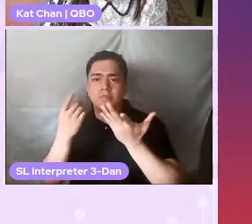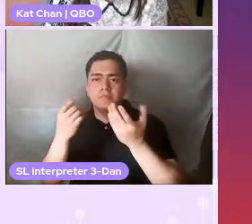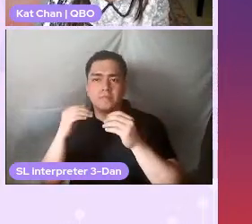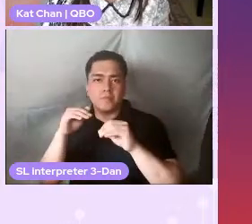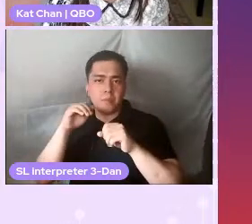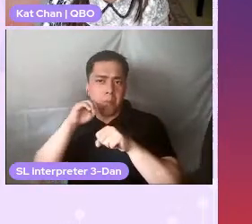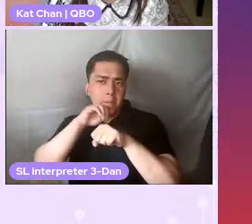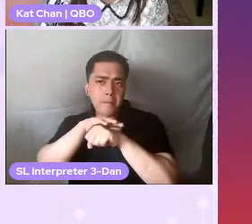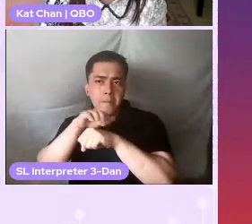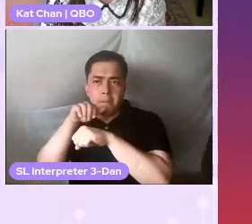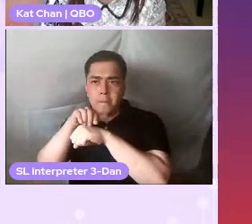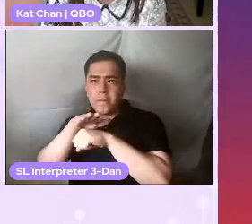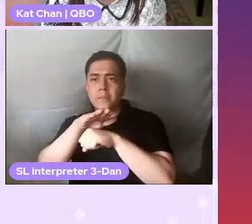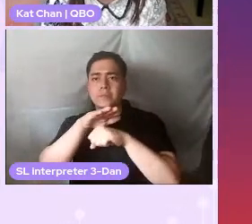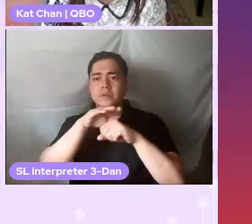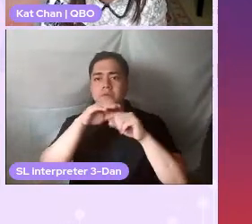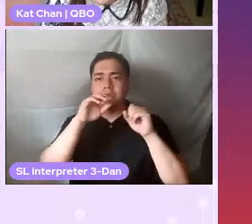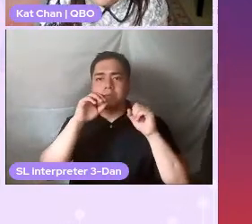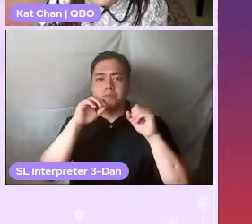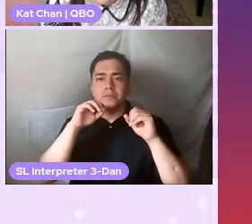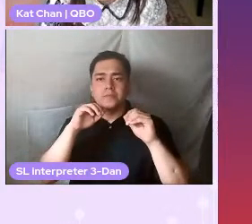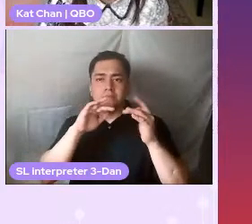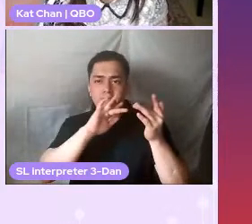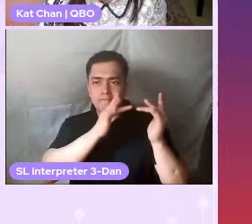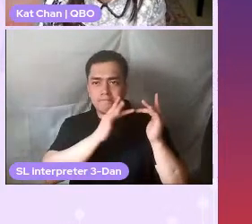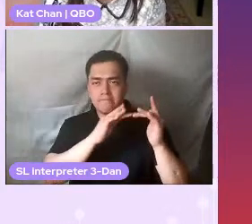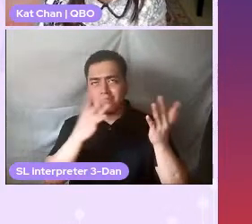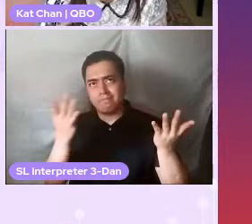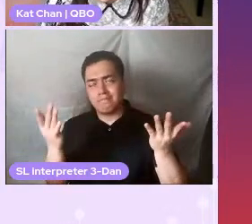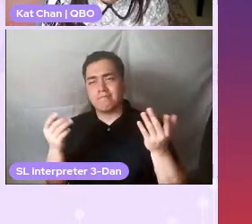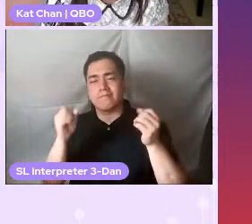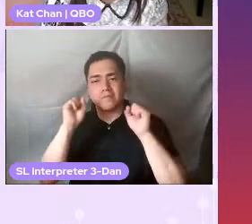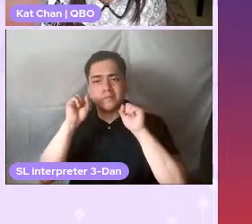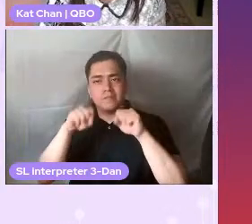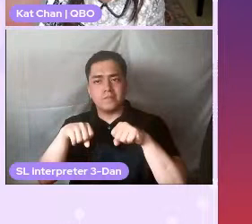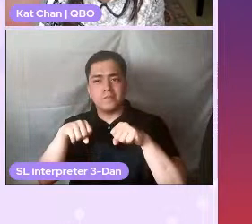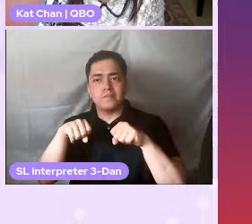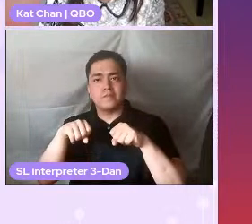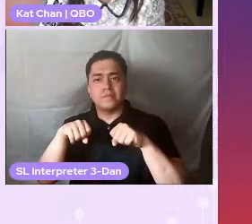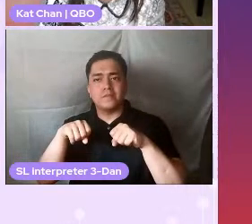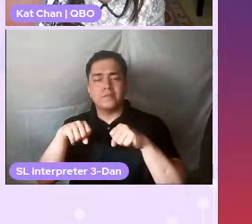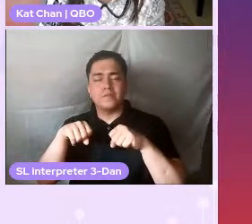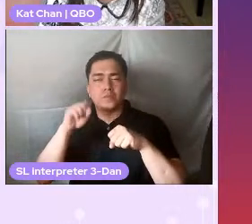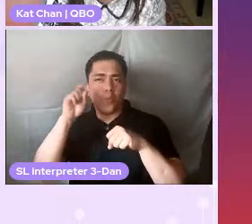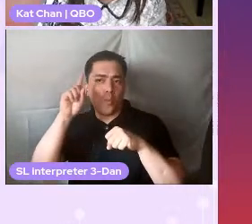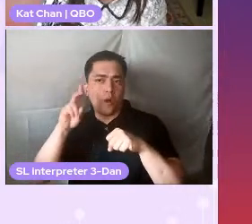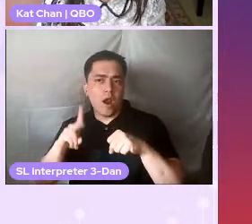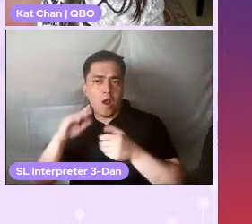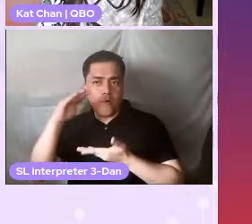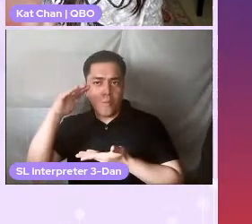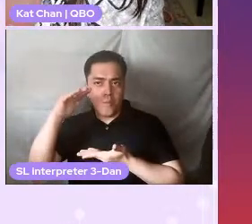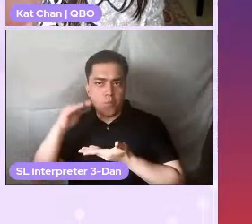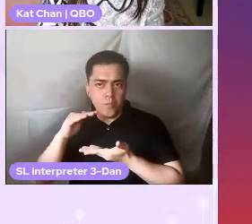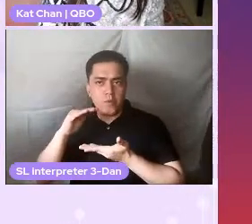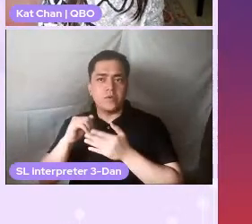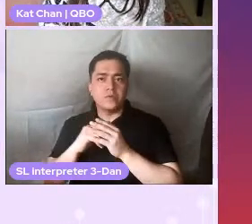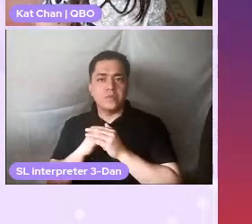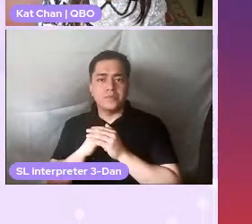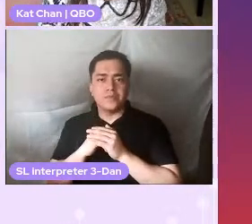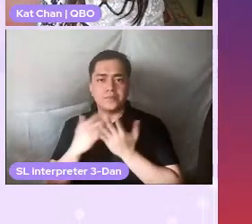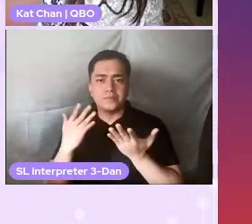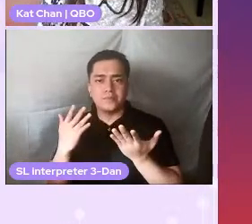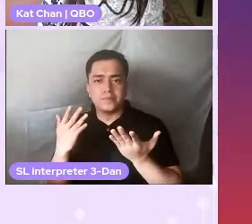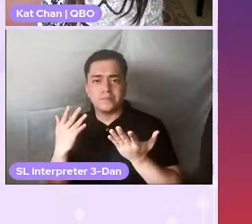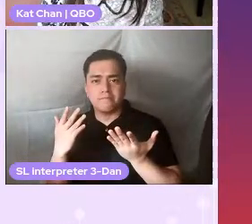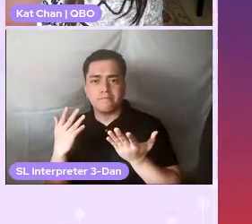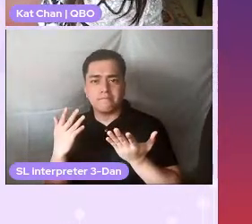no? It went from less than 1/5, right, to like now over half, right, women. So, and of course, you know, parang